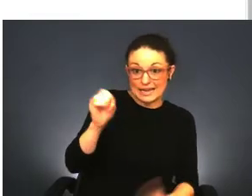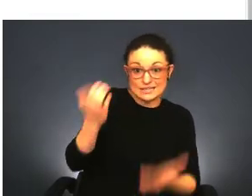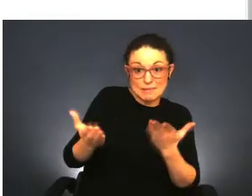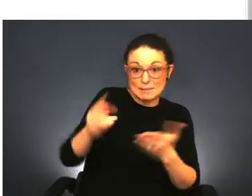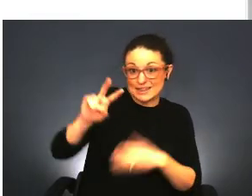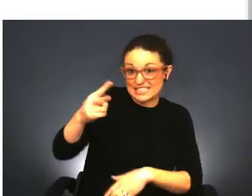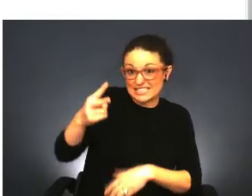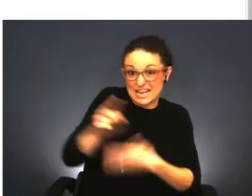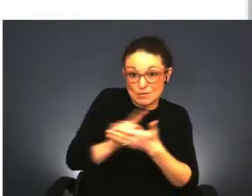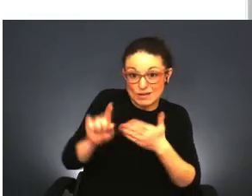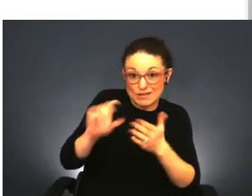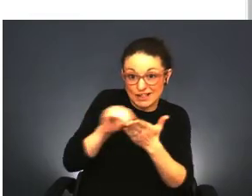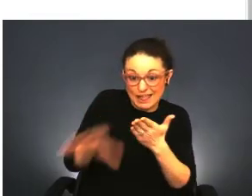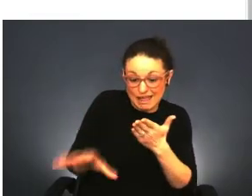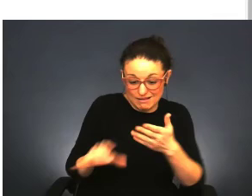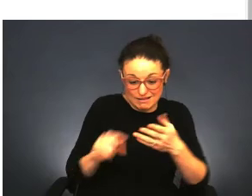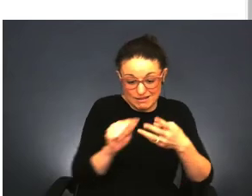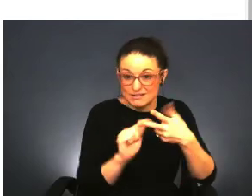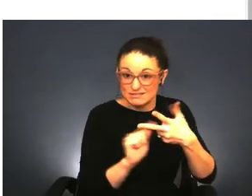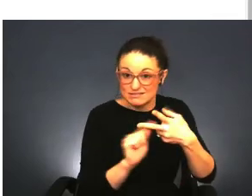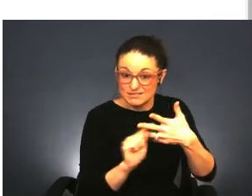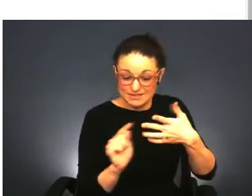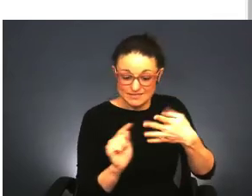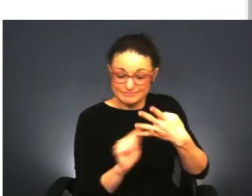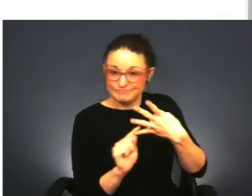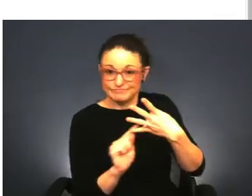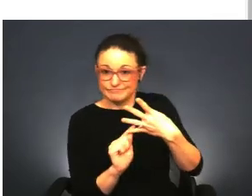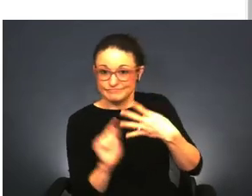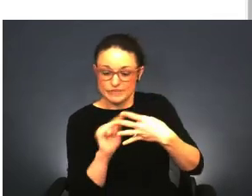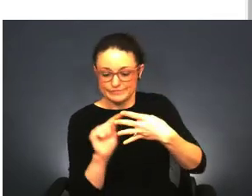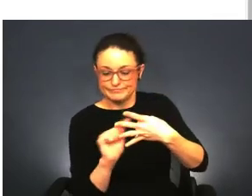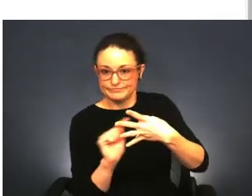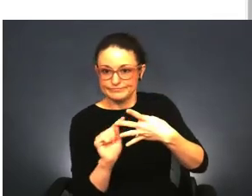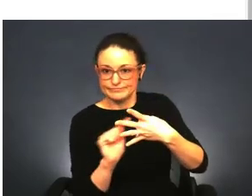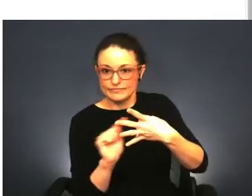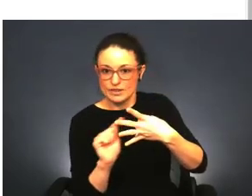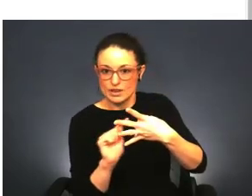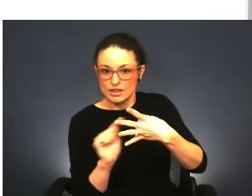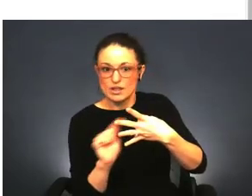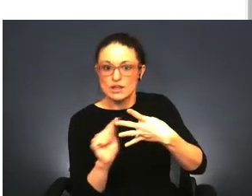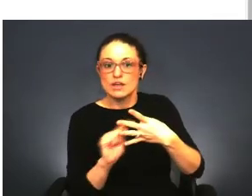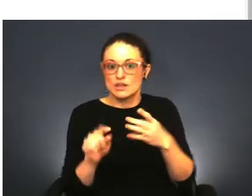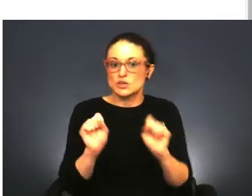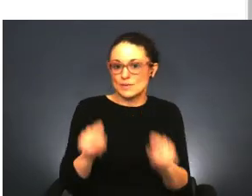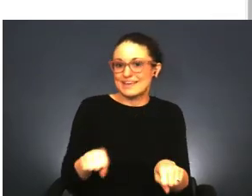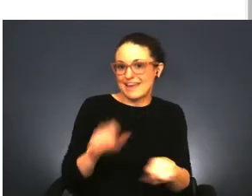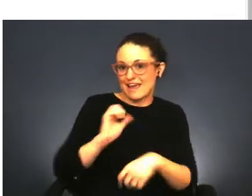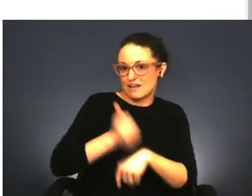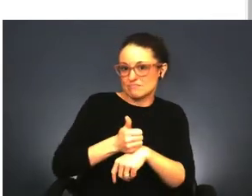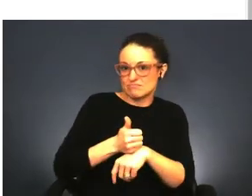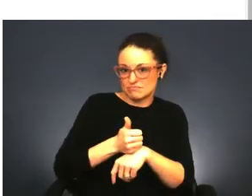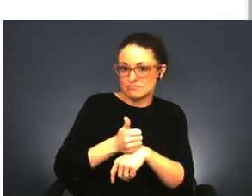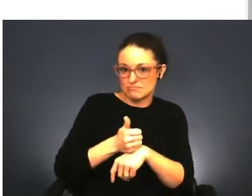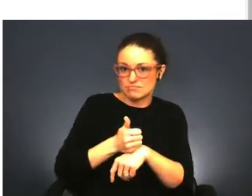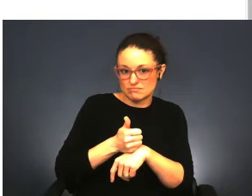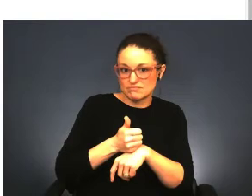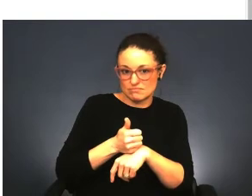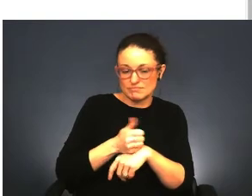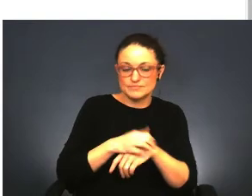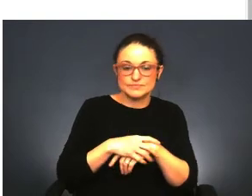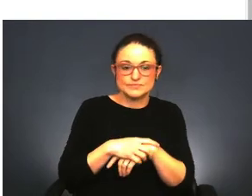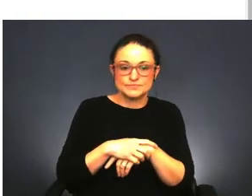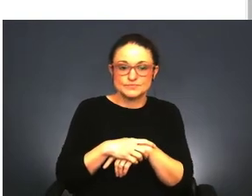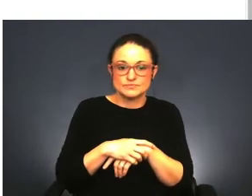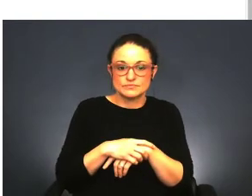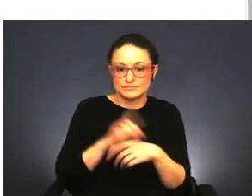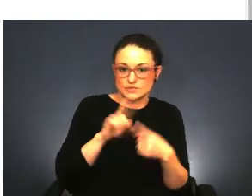sometime, where you might need to create an assignment that's to an individual. Okay, now what I want to warn